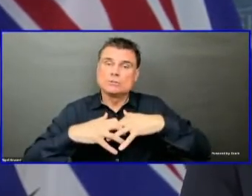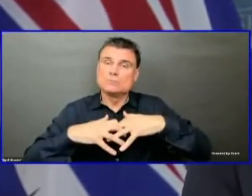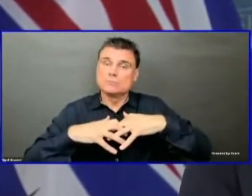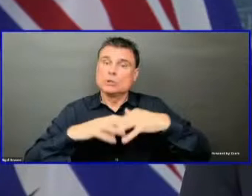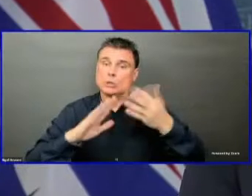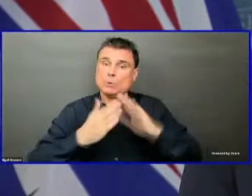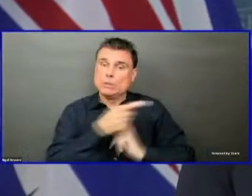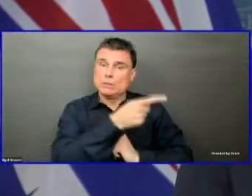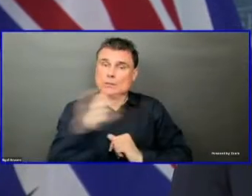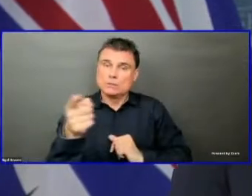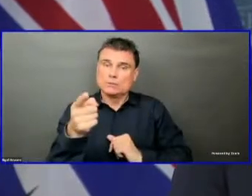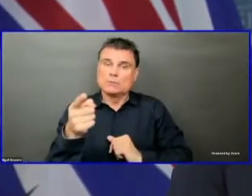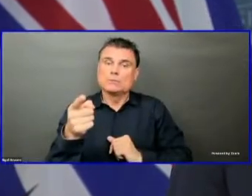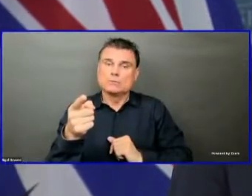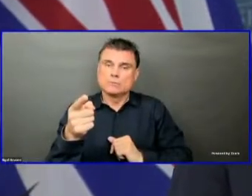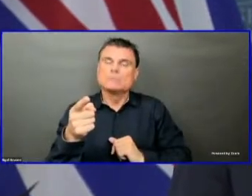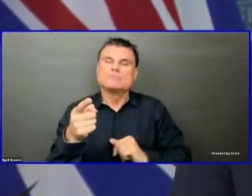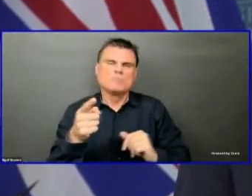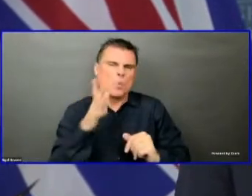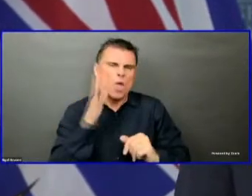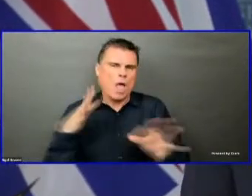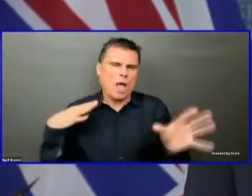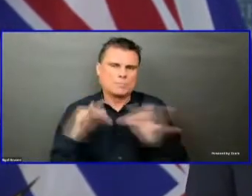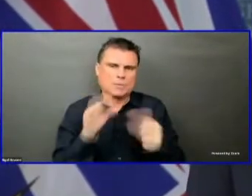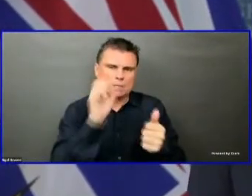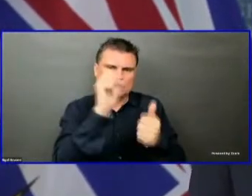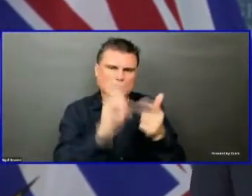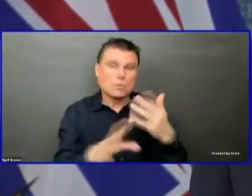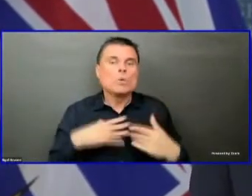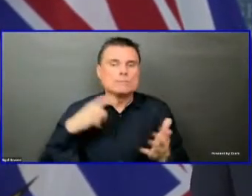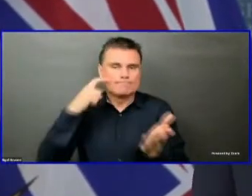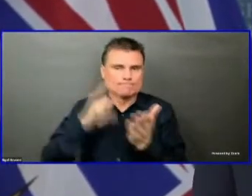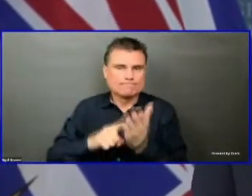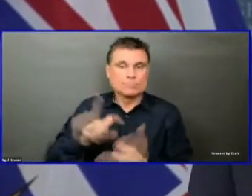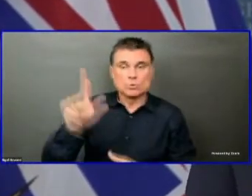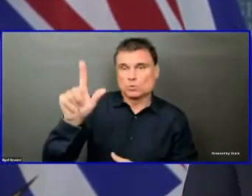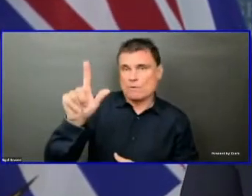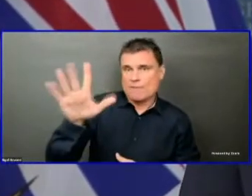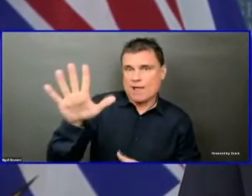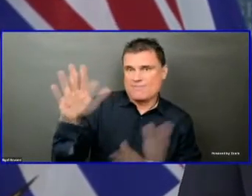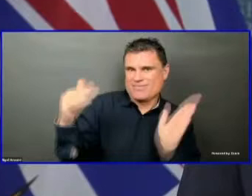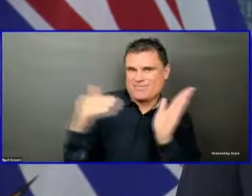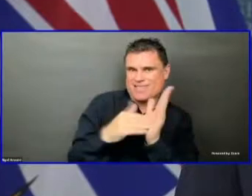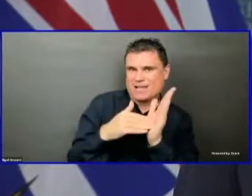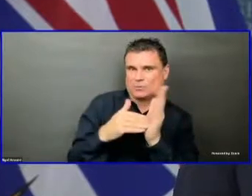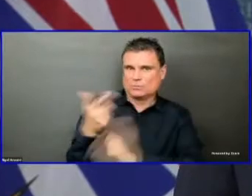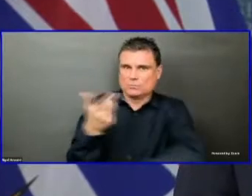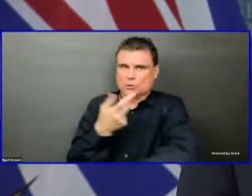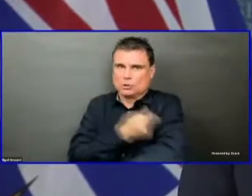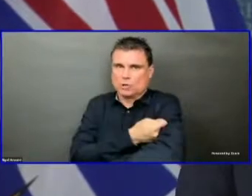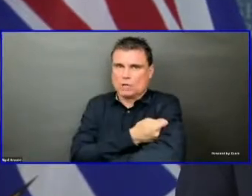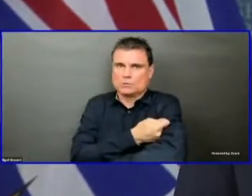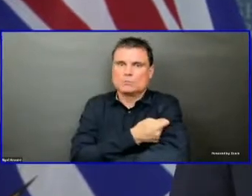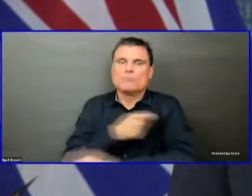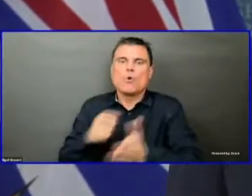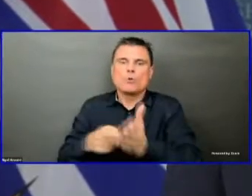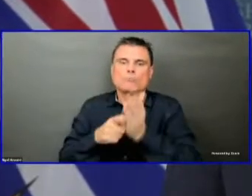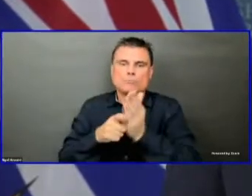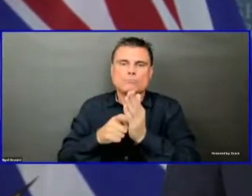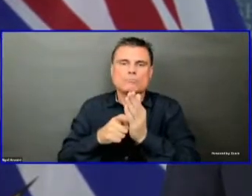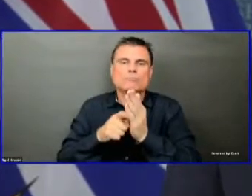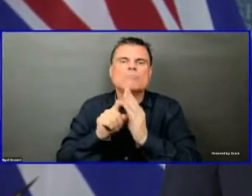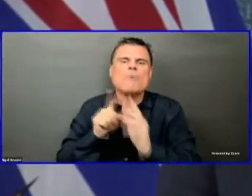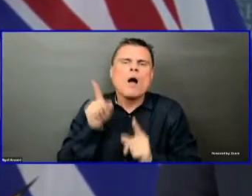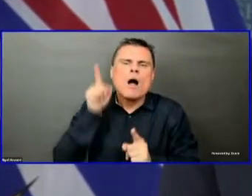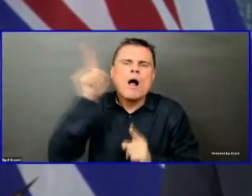of 25,000 doses for remote and isolated Indigenous communities by the end of March 2021. It's our expectation that we